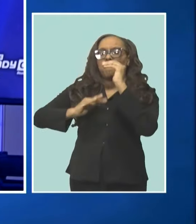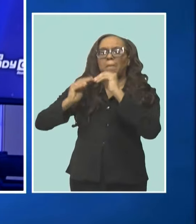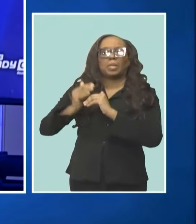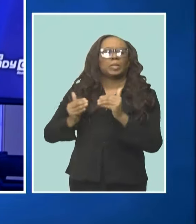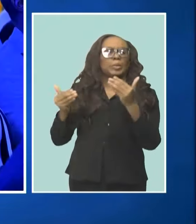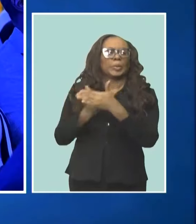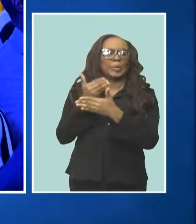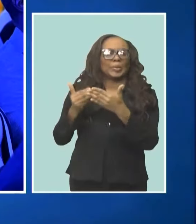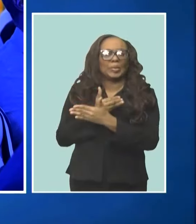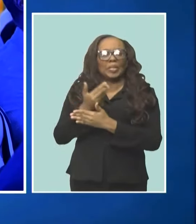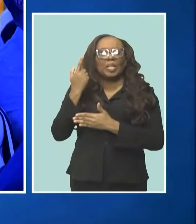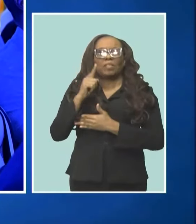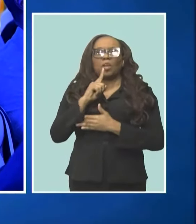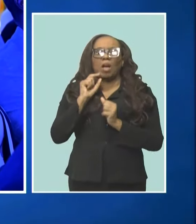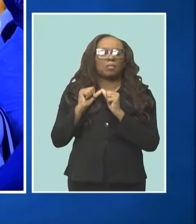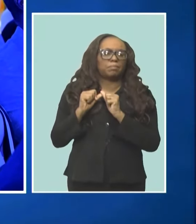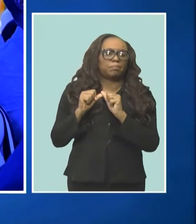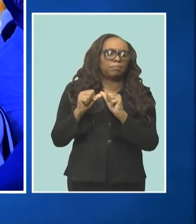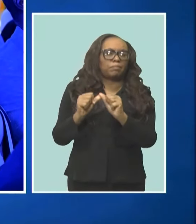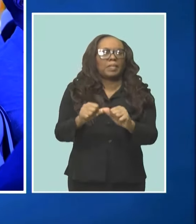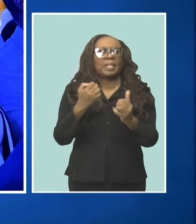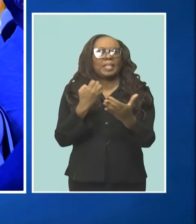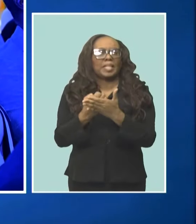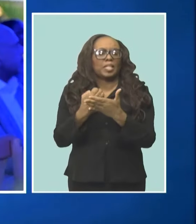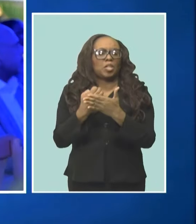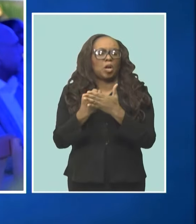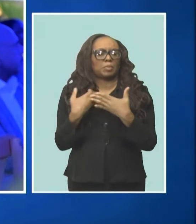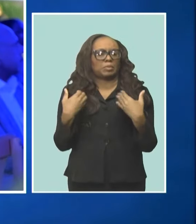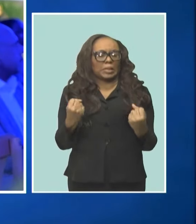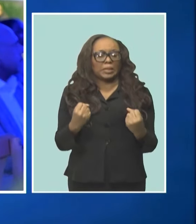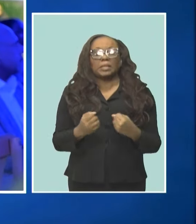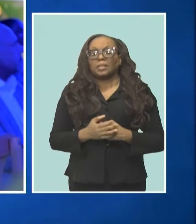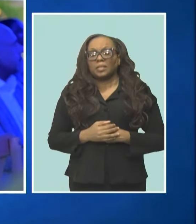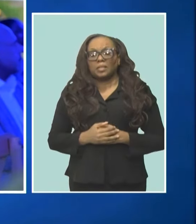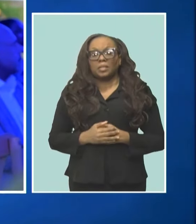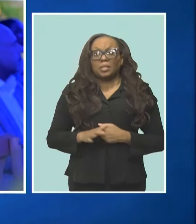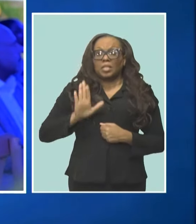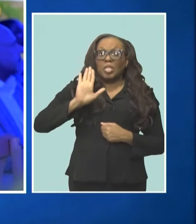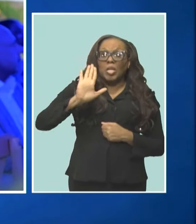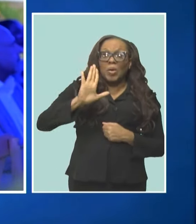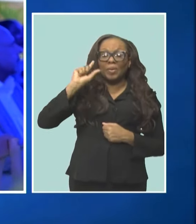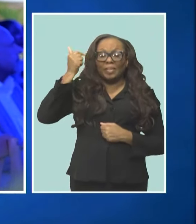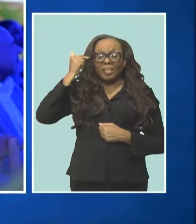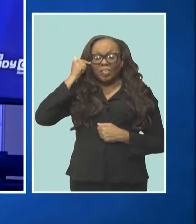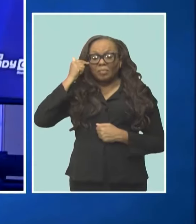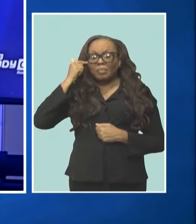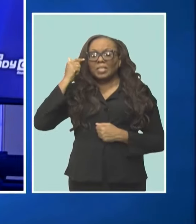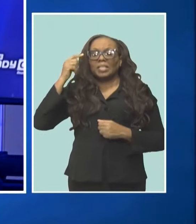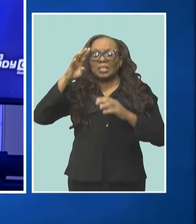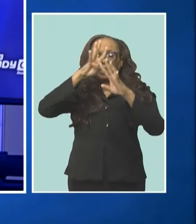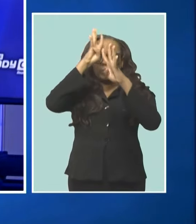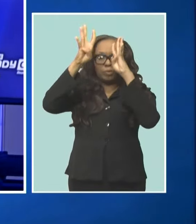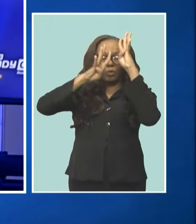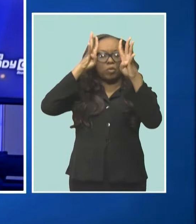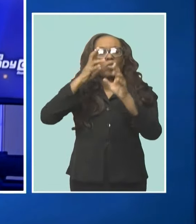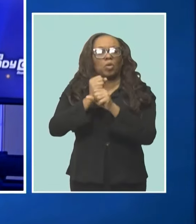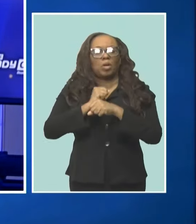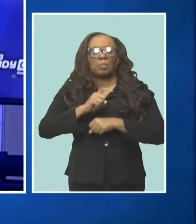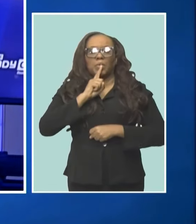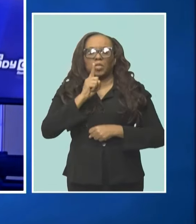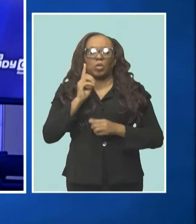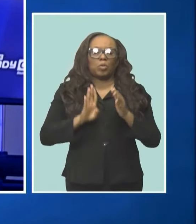long-term economic stability. Your government's initiatives ensure that growth is